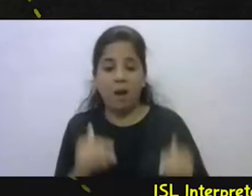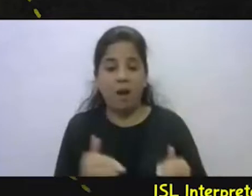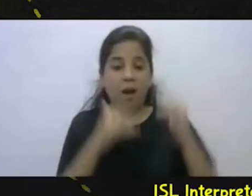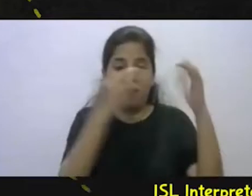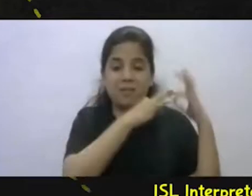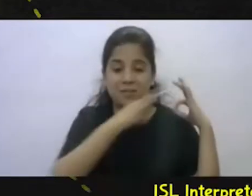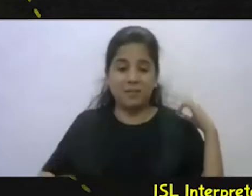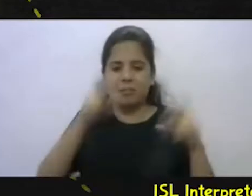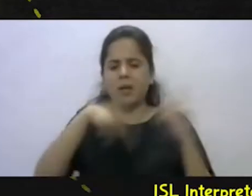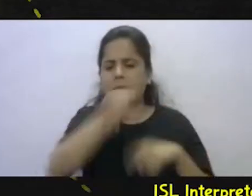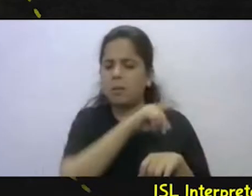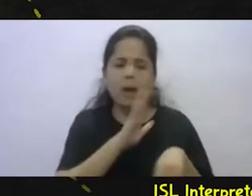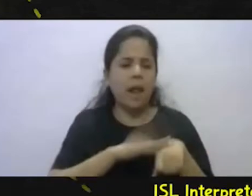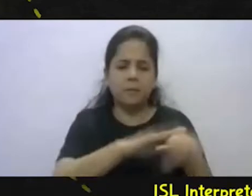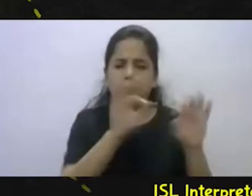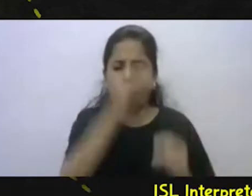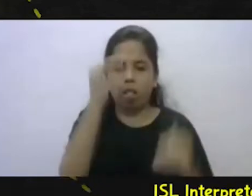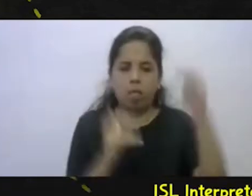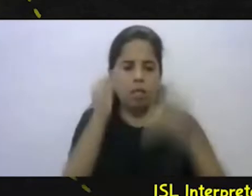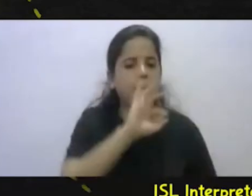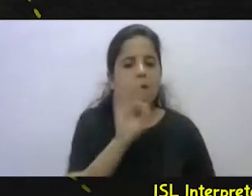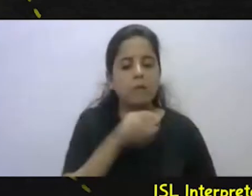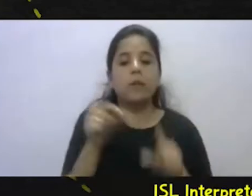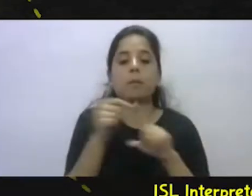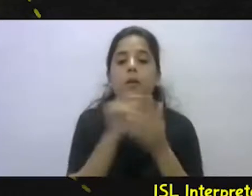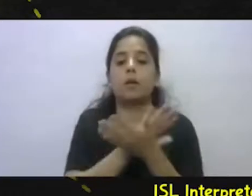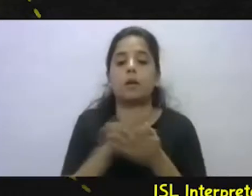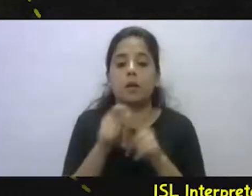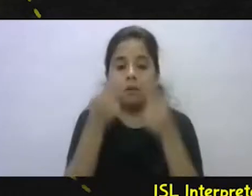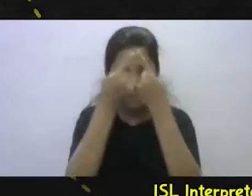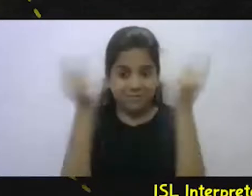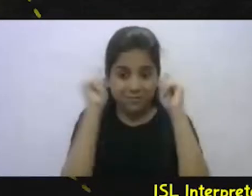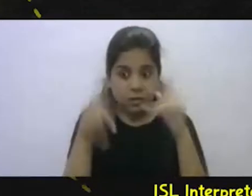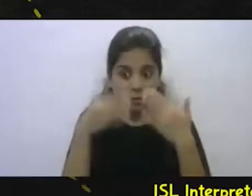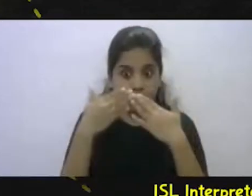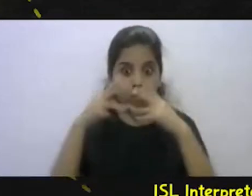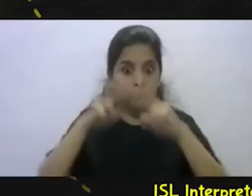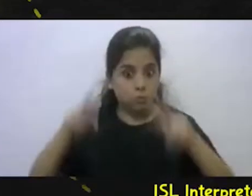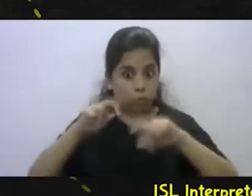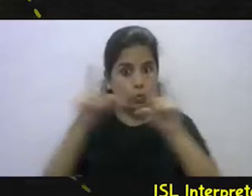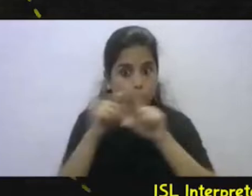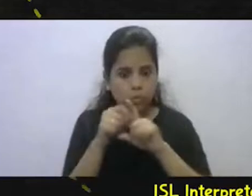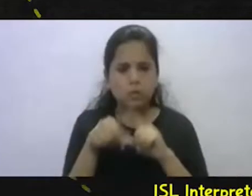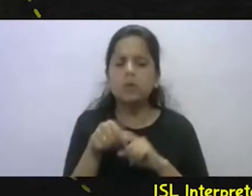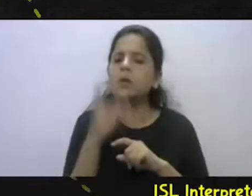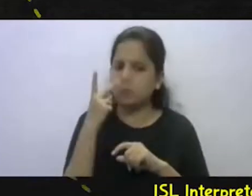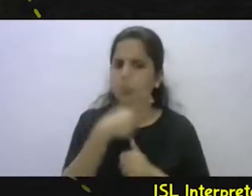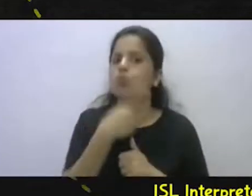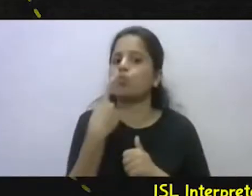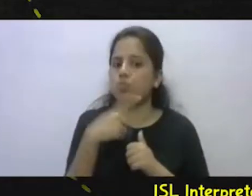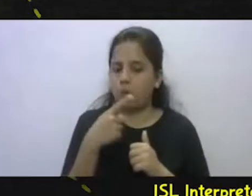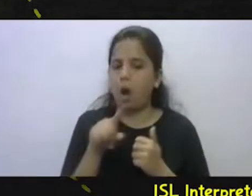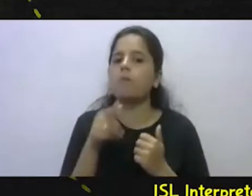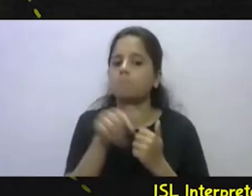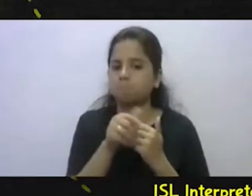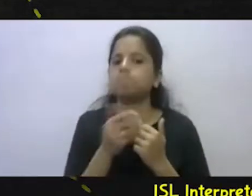experience, right? So this kind of PhD work that they are currently doing completely subverts, but also make the